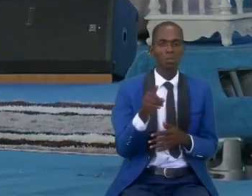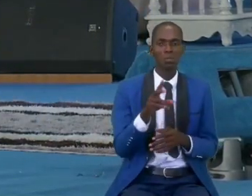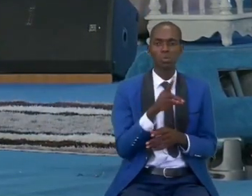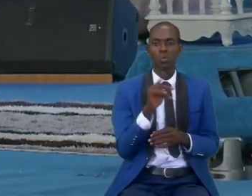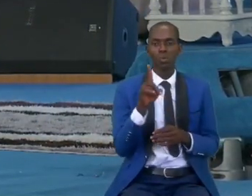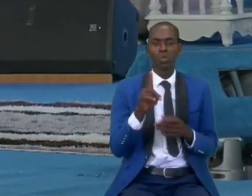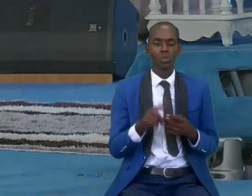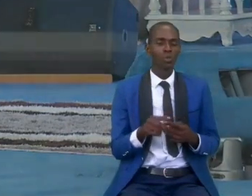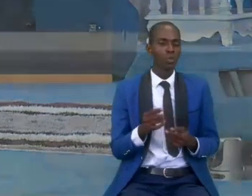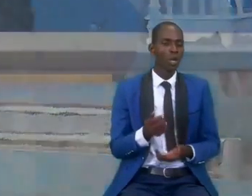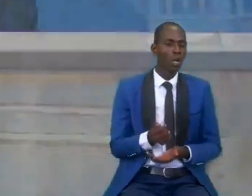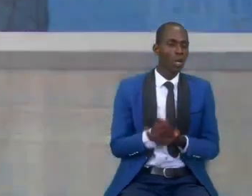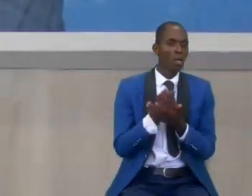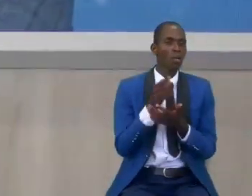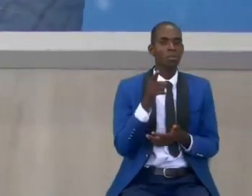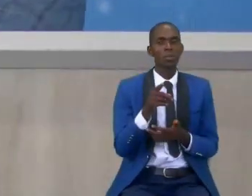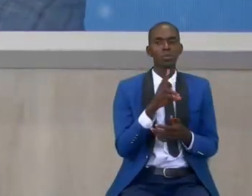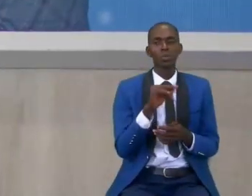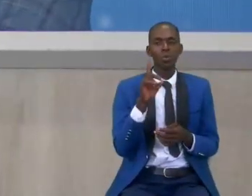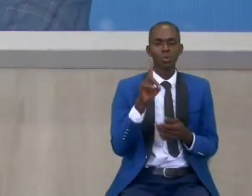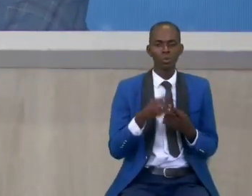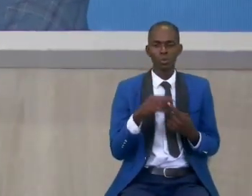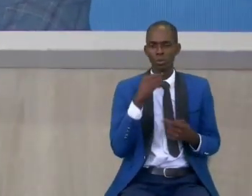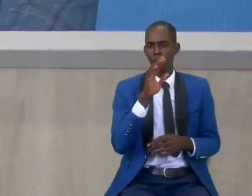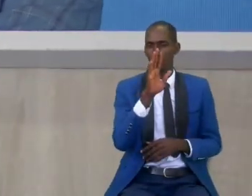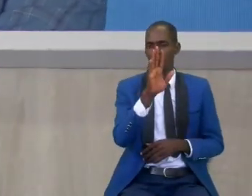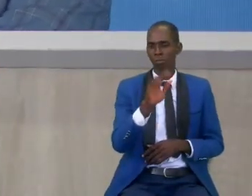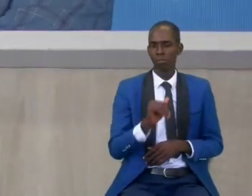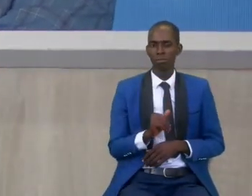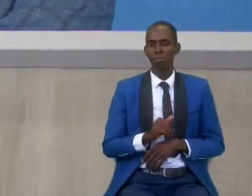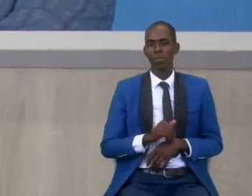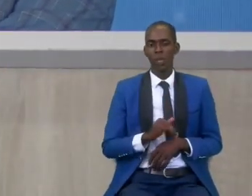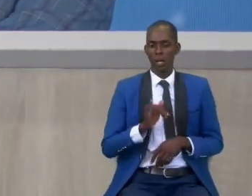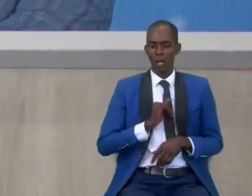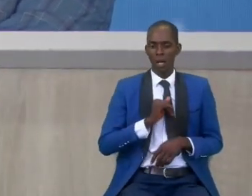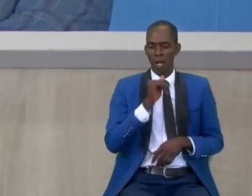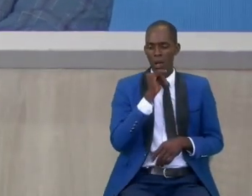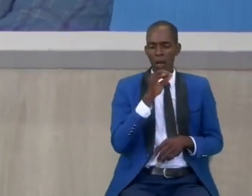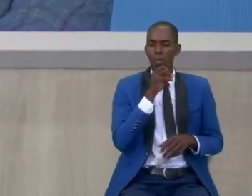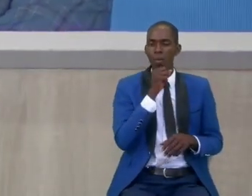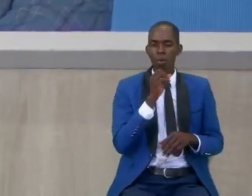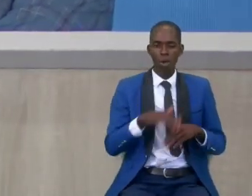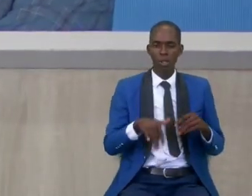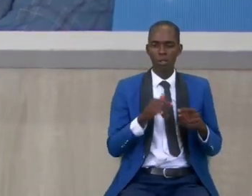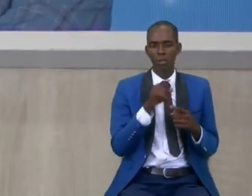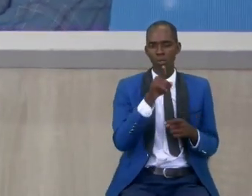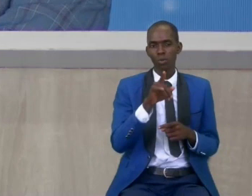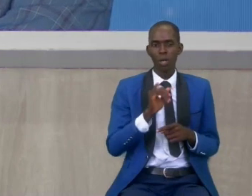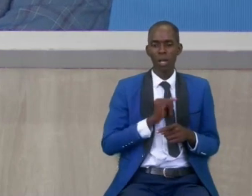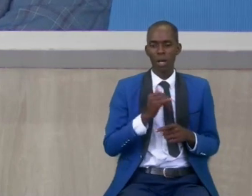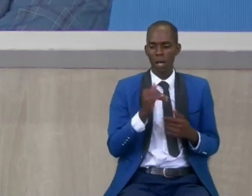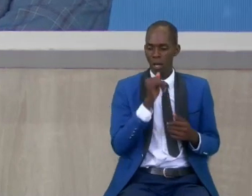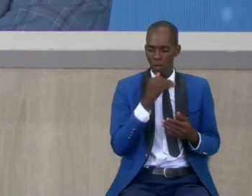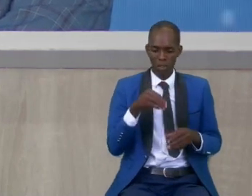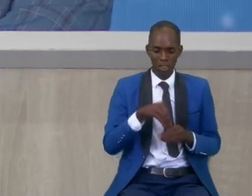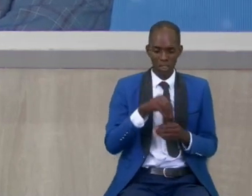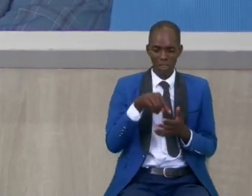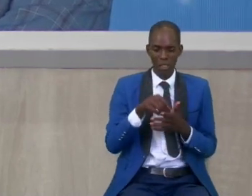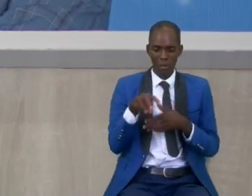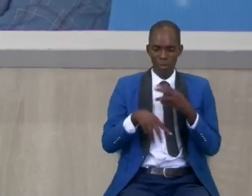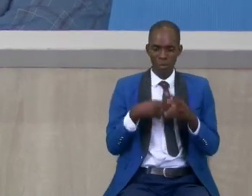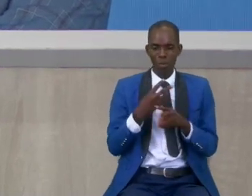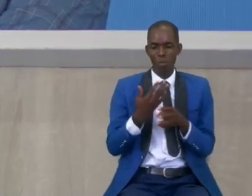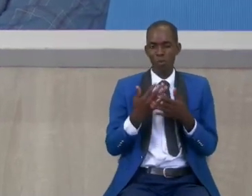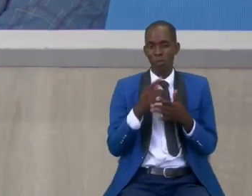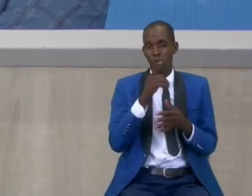I'm older than you are. I've been here before you came to this world. If we go in this direction, it's the path of